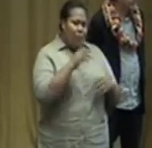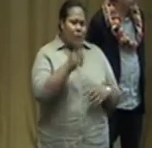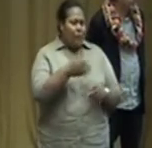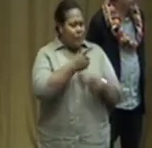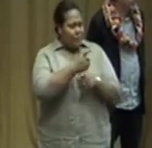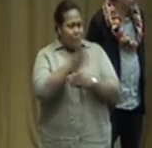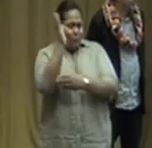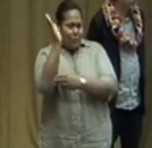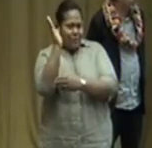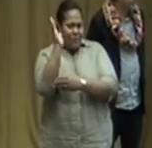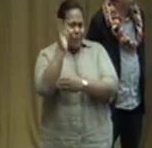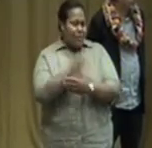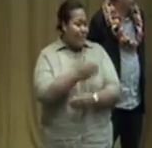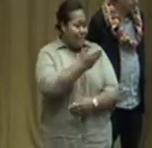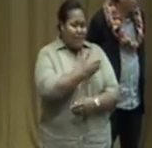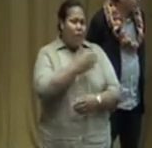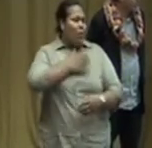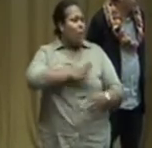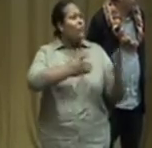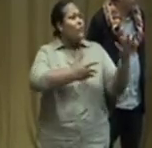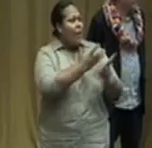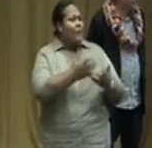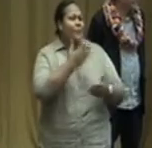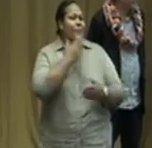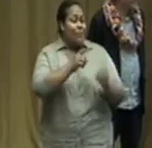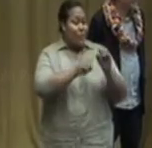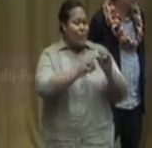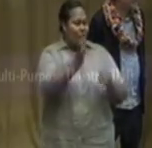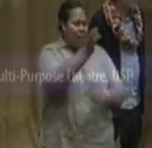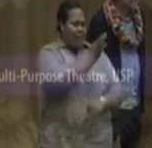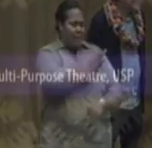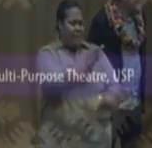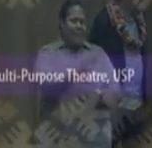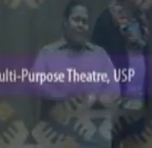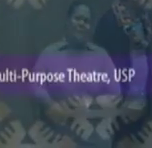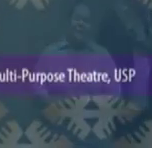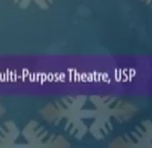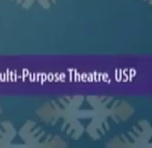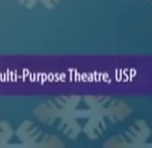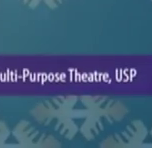tea. And Wayne, I'm sure, is happy to interact and chat with people over tea and during the rest of the day as well. So thanks again.